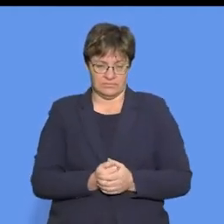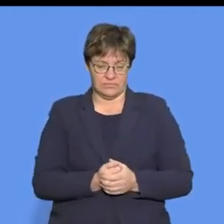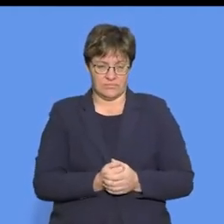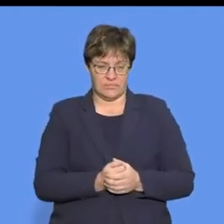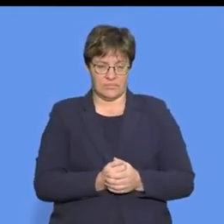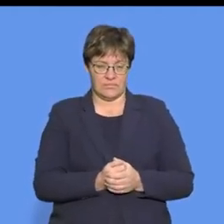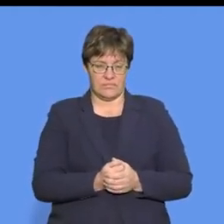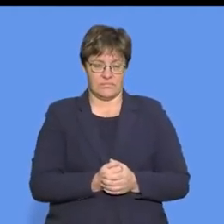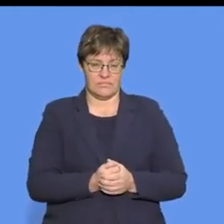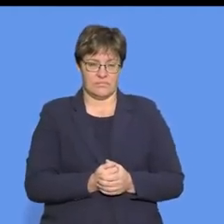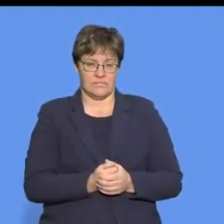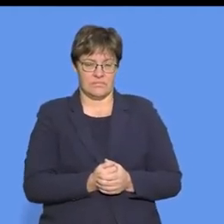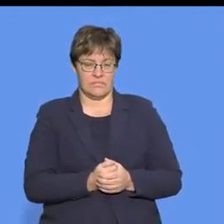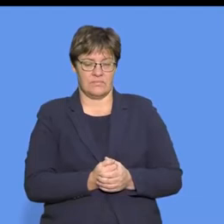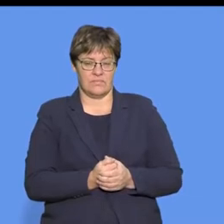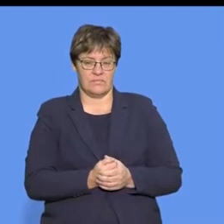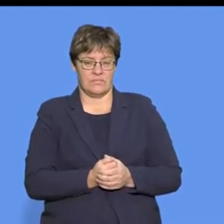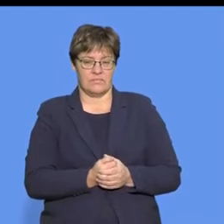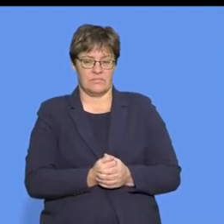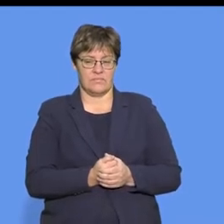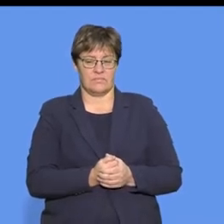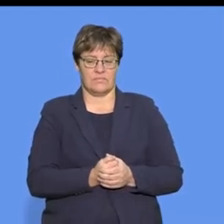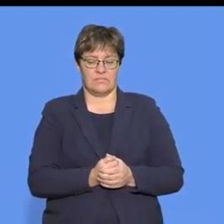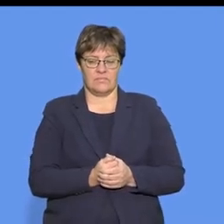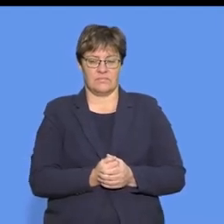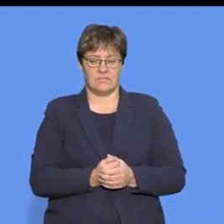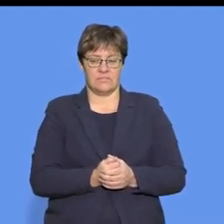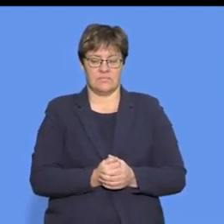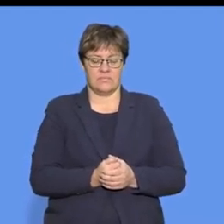it's making a change in terms of chemical potential energy.